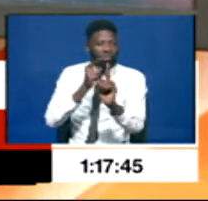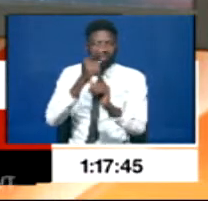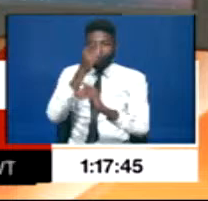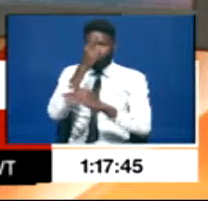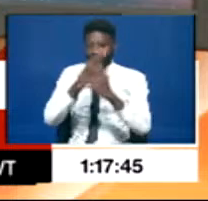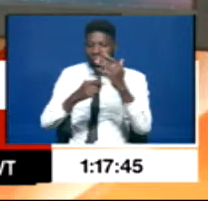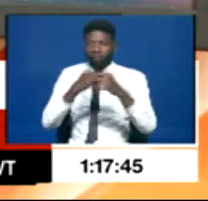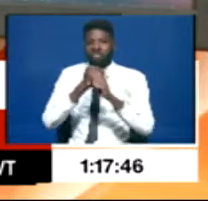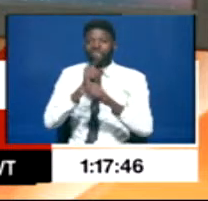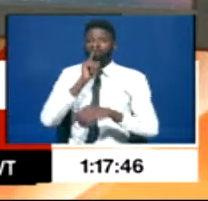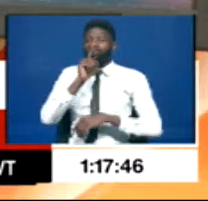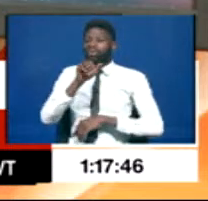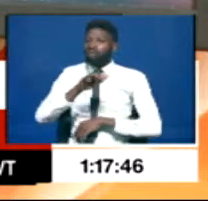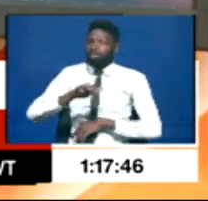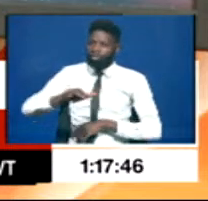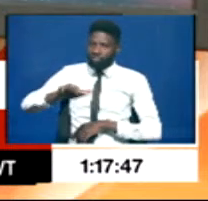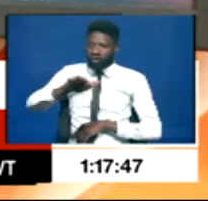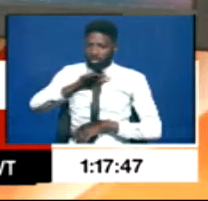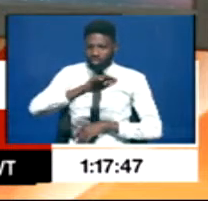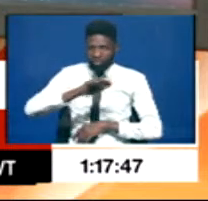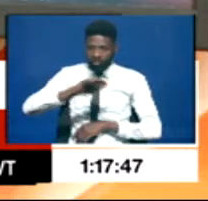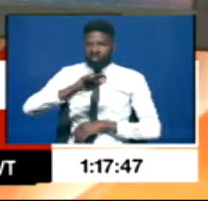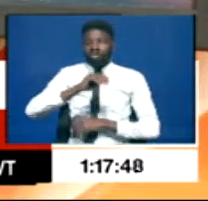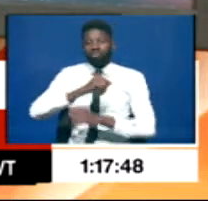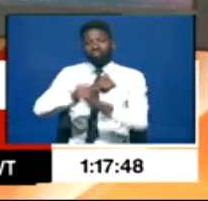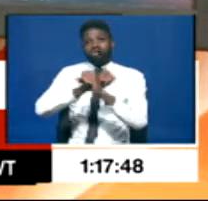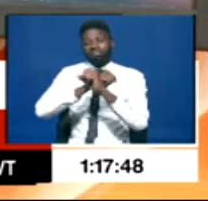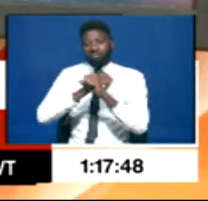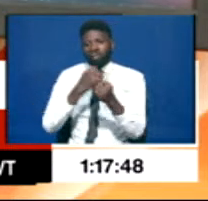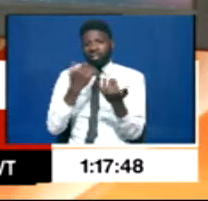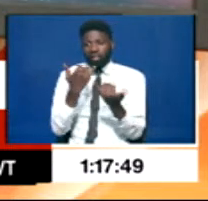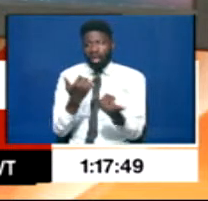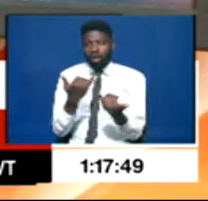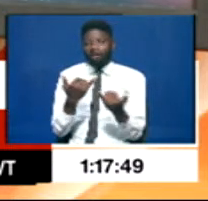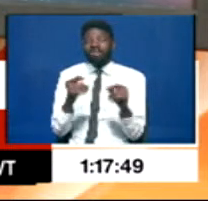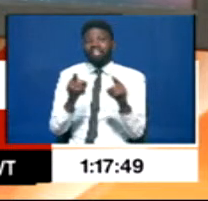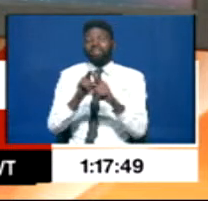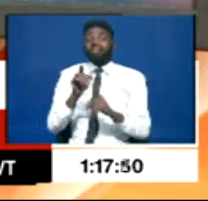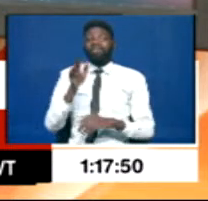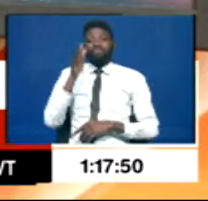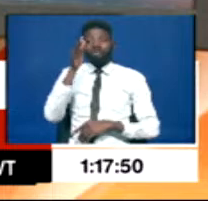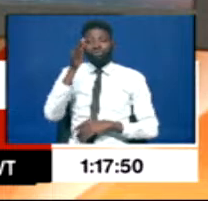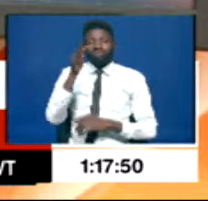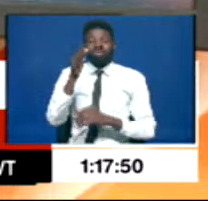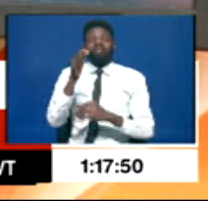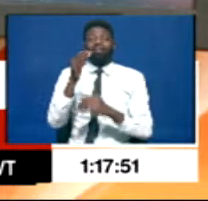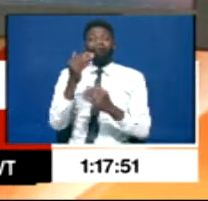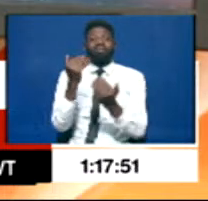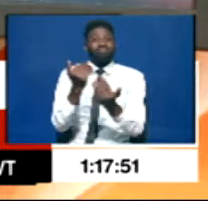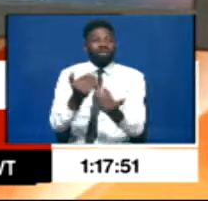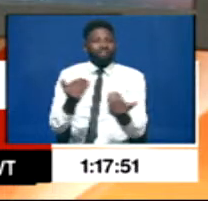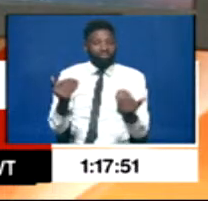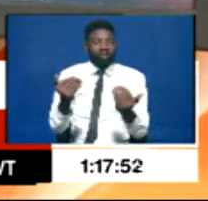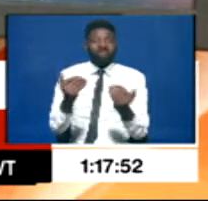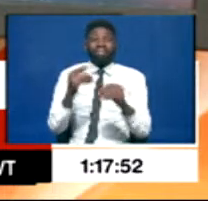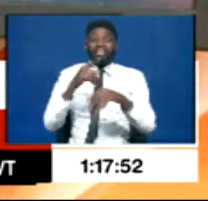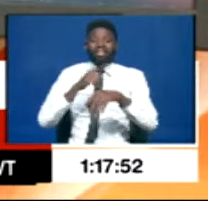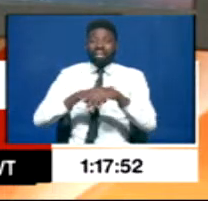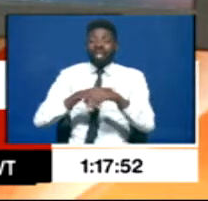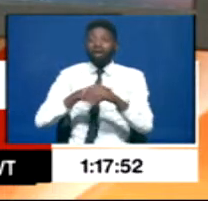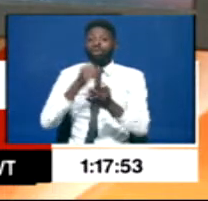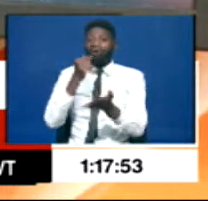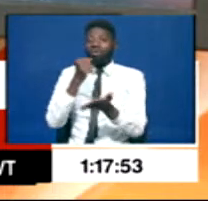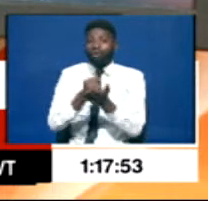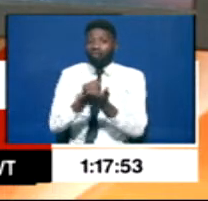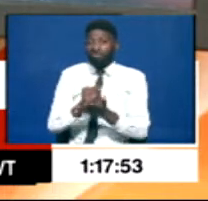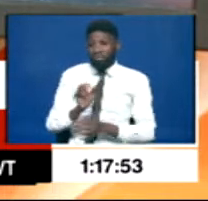environmental protection for current and future generations. Speaking during the launch at his offices, Bomet County Governor Hilary